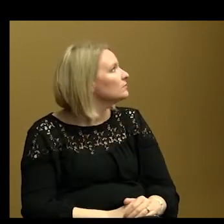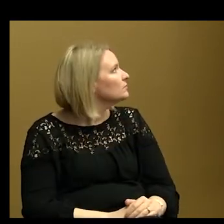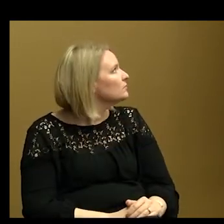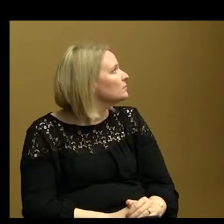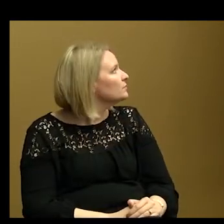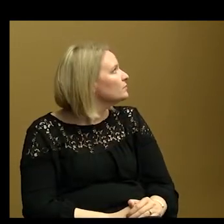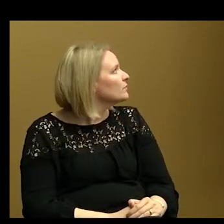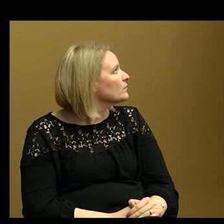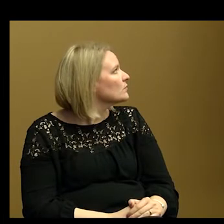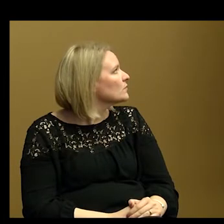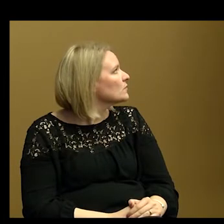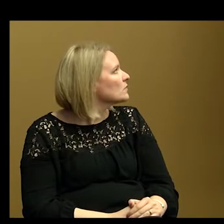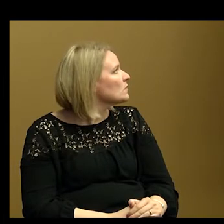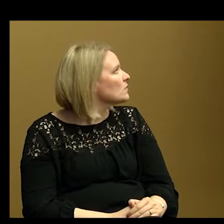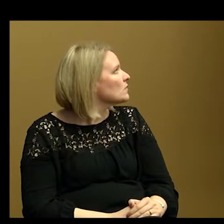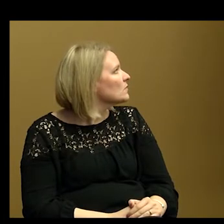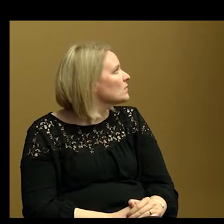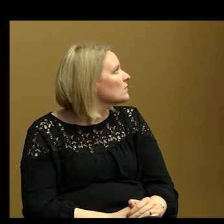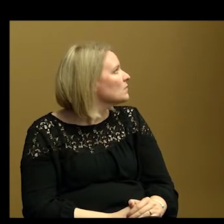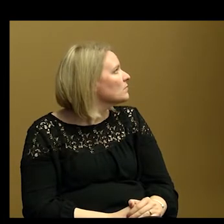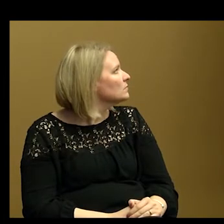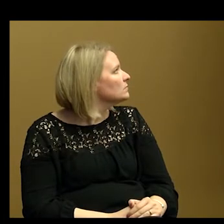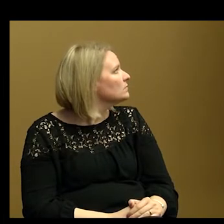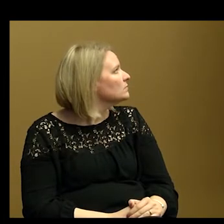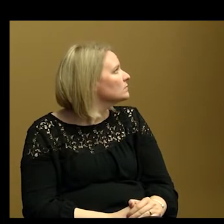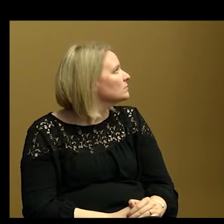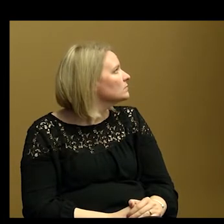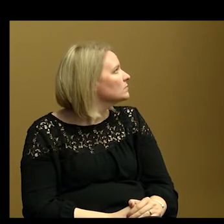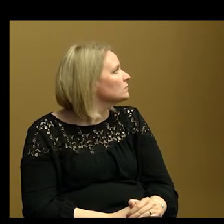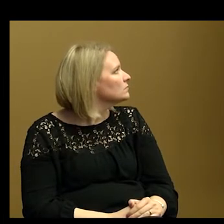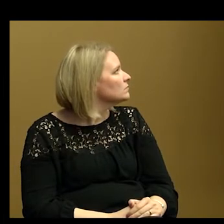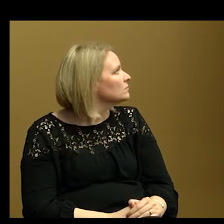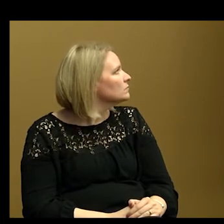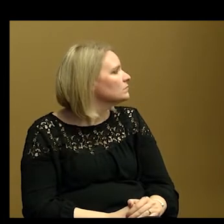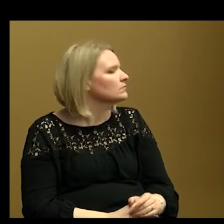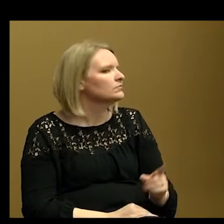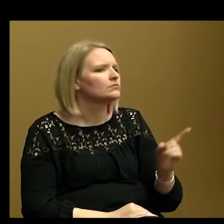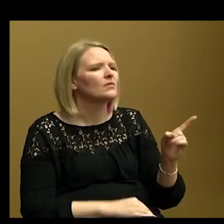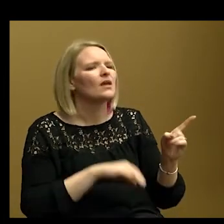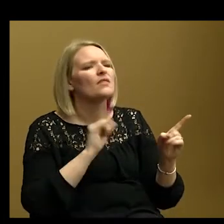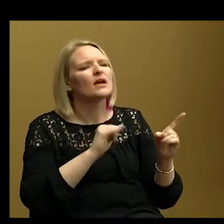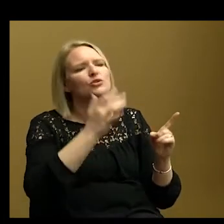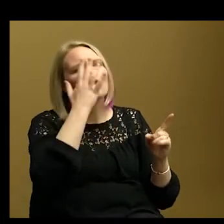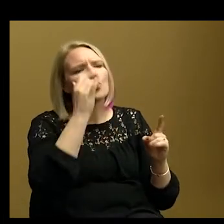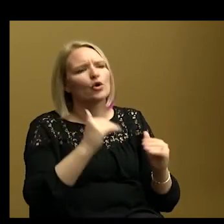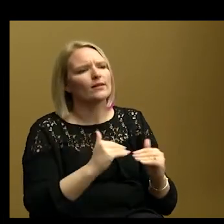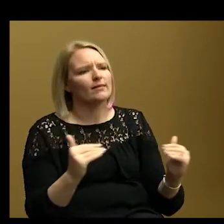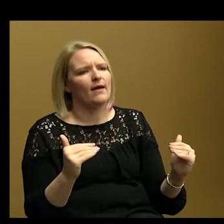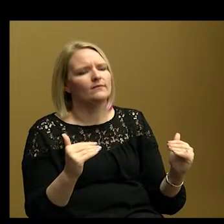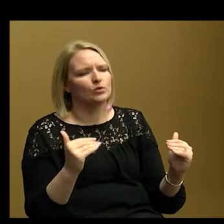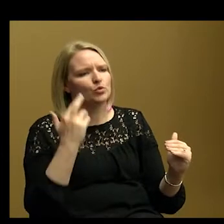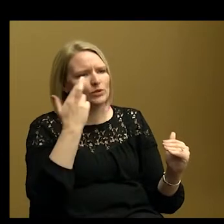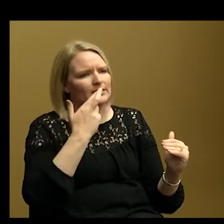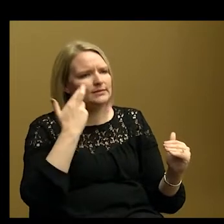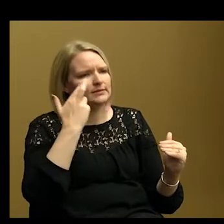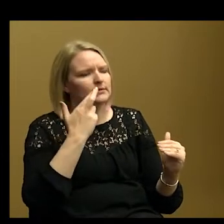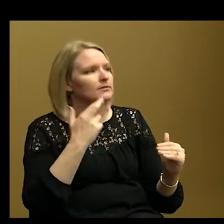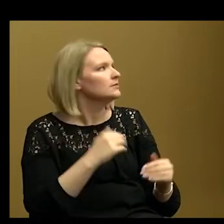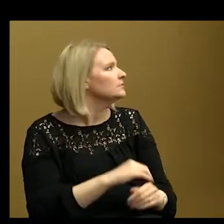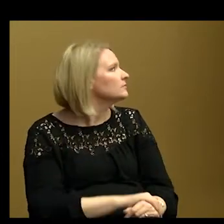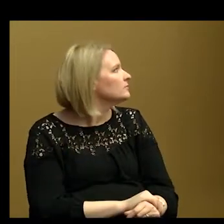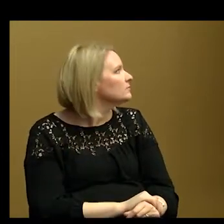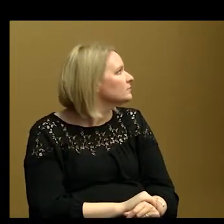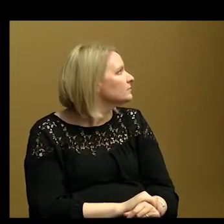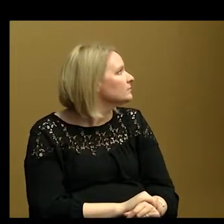at all. So these are the reasons at those early levels. Then as you're getting down